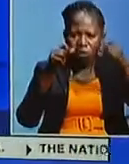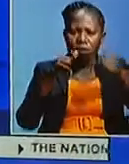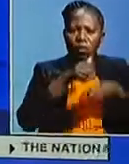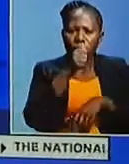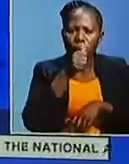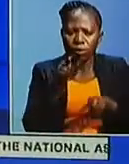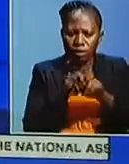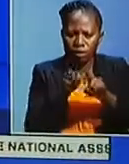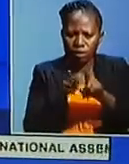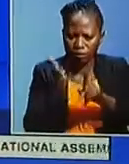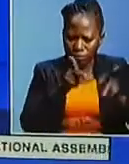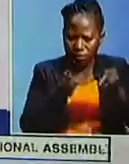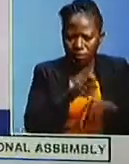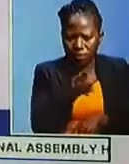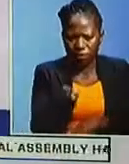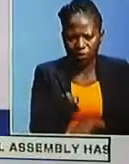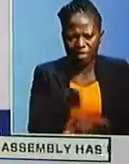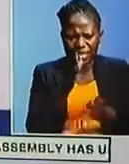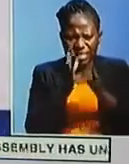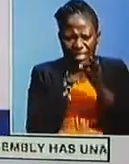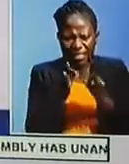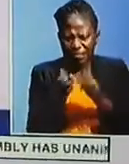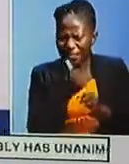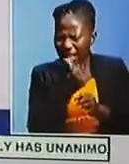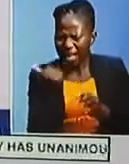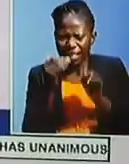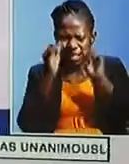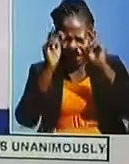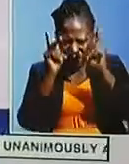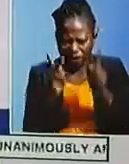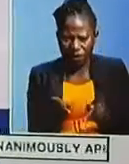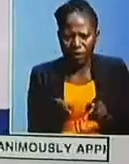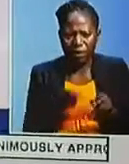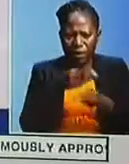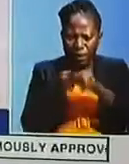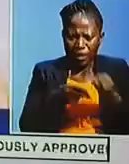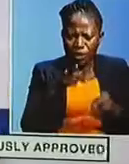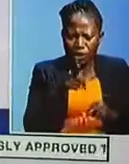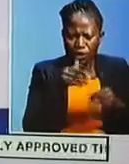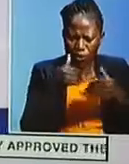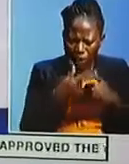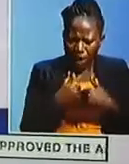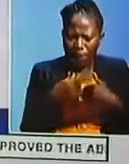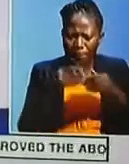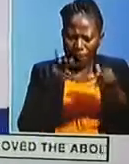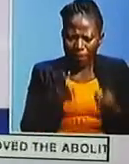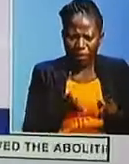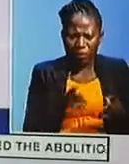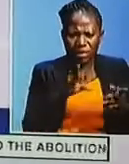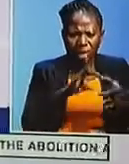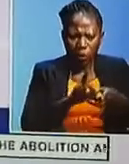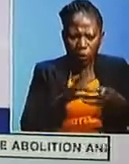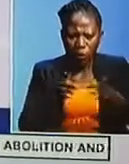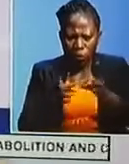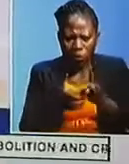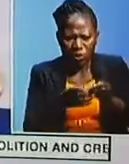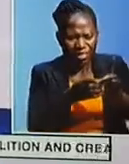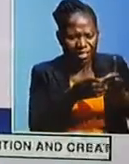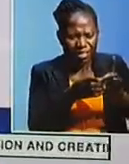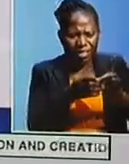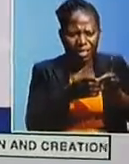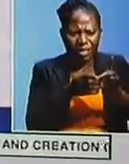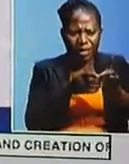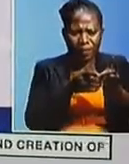has to do with any other person, you have someone who coordinates the State House with the public. That is